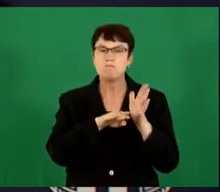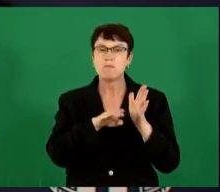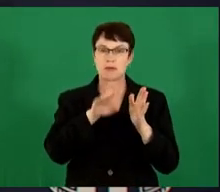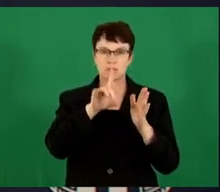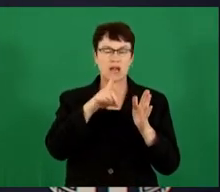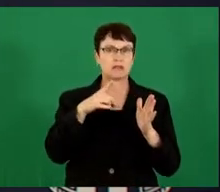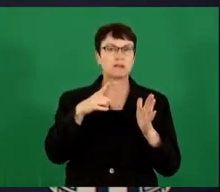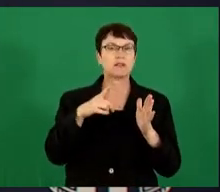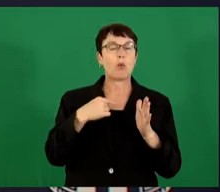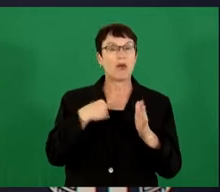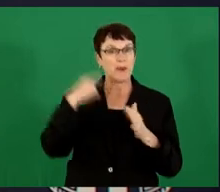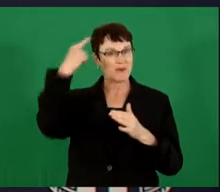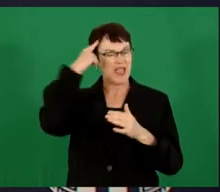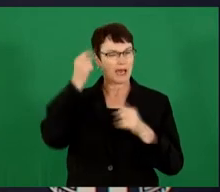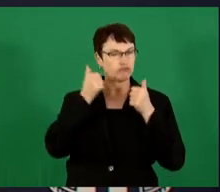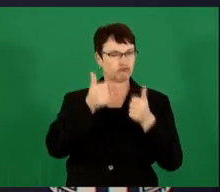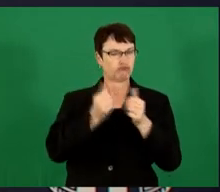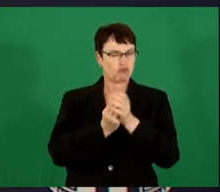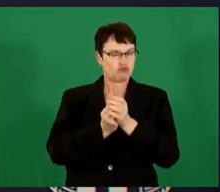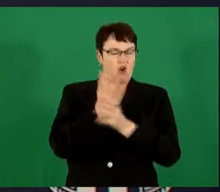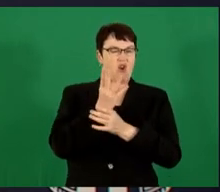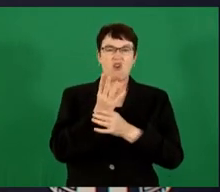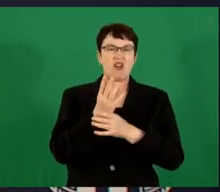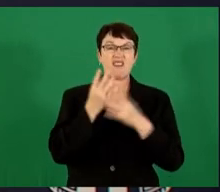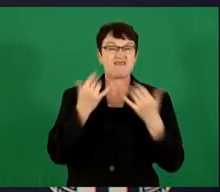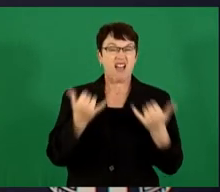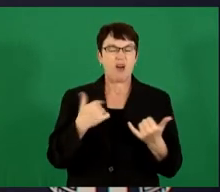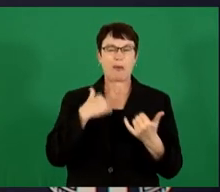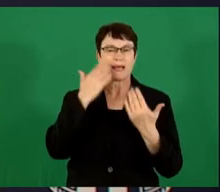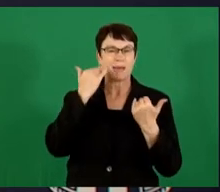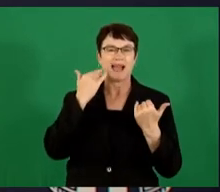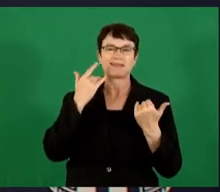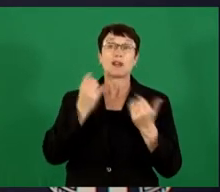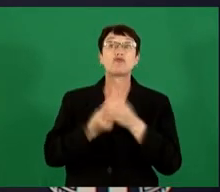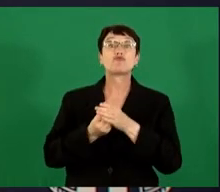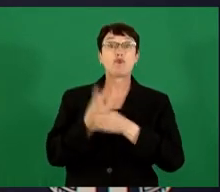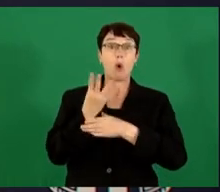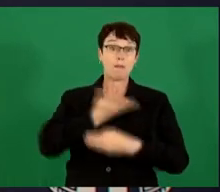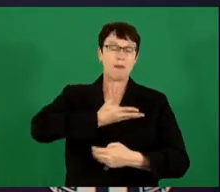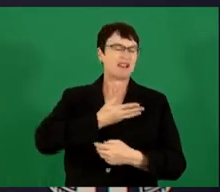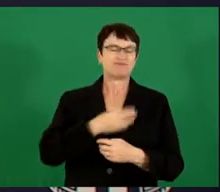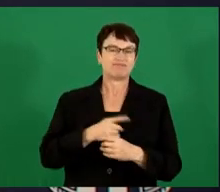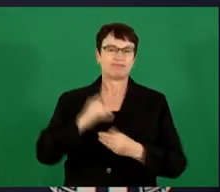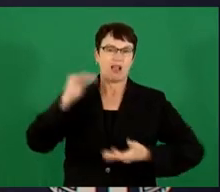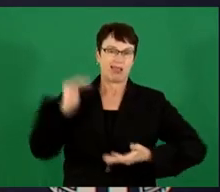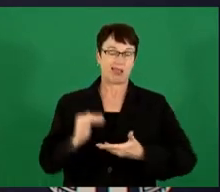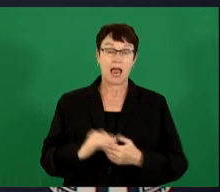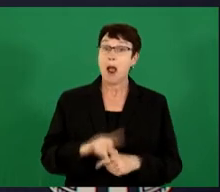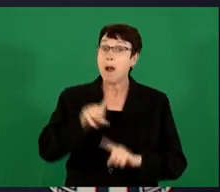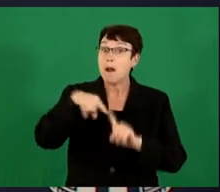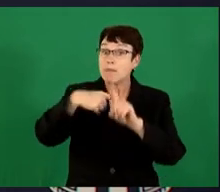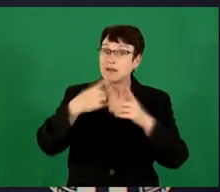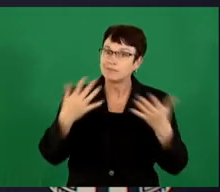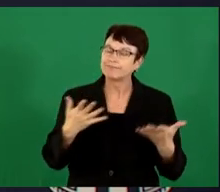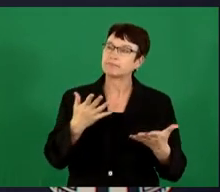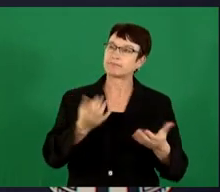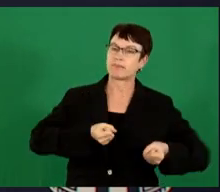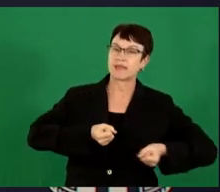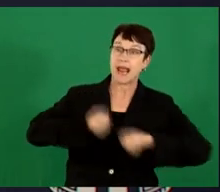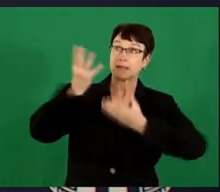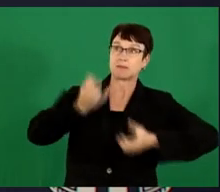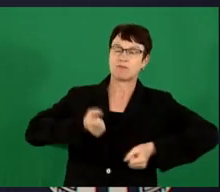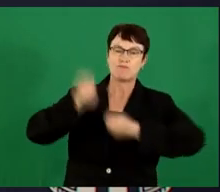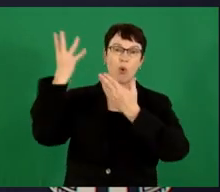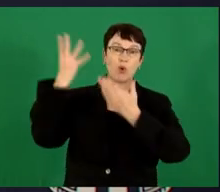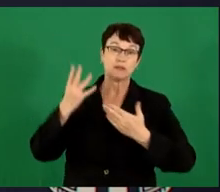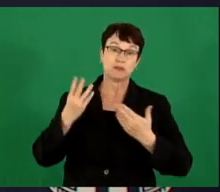previously expected. With declining commodity prices, exports are also forecast to be less